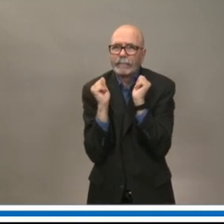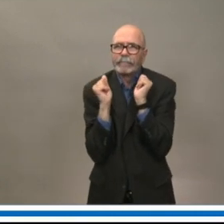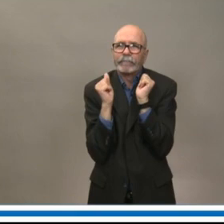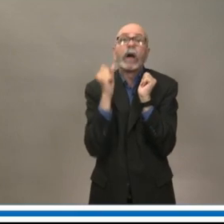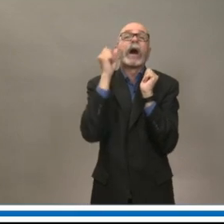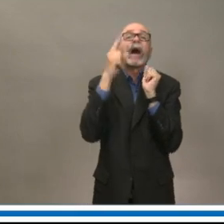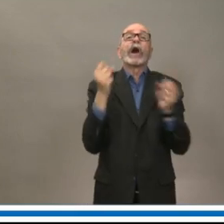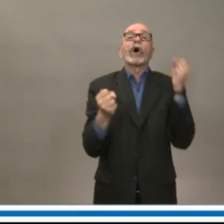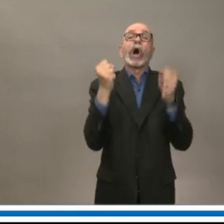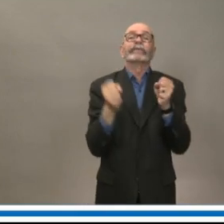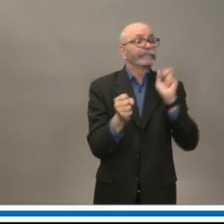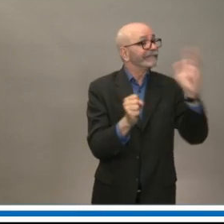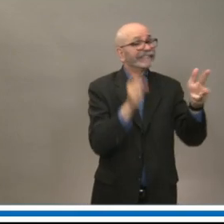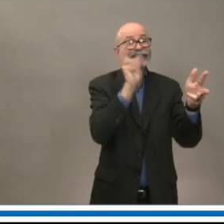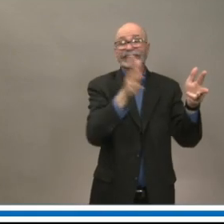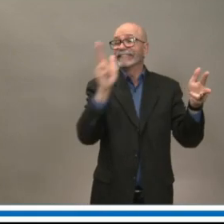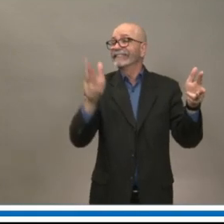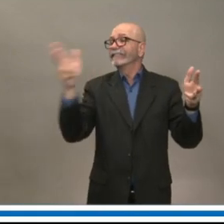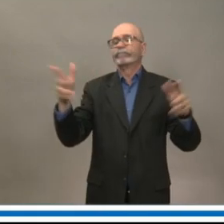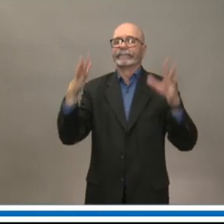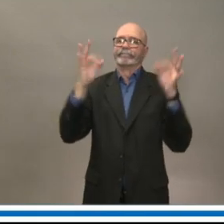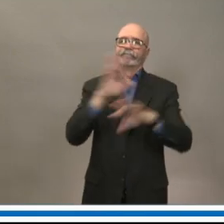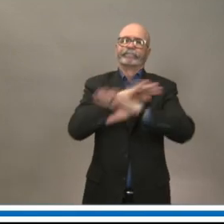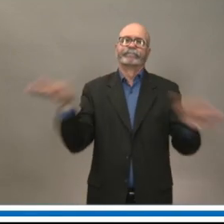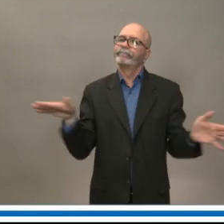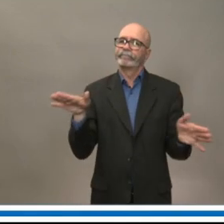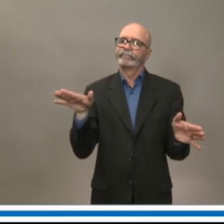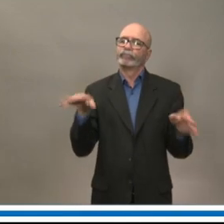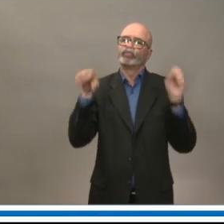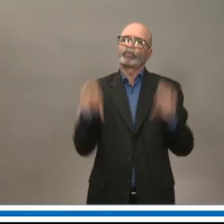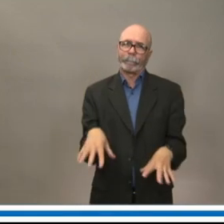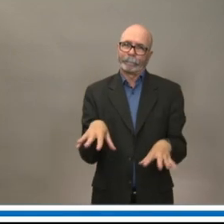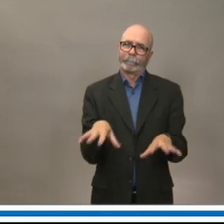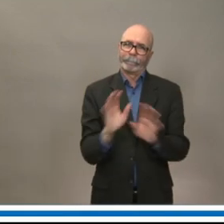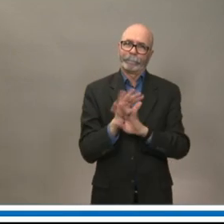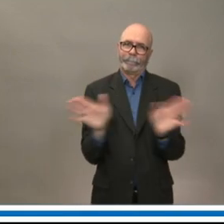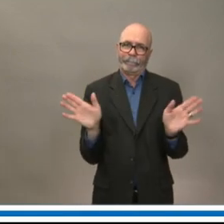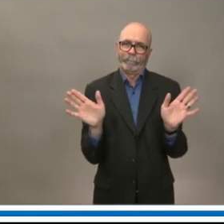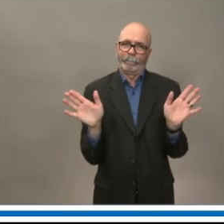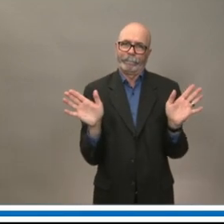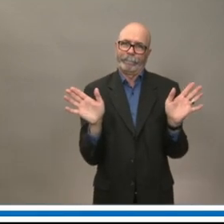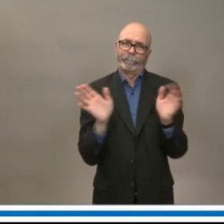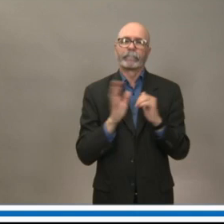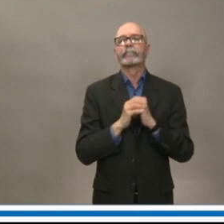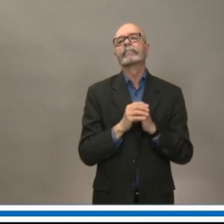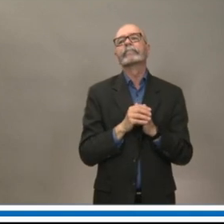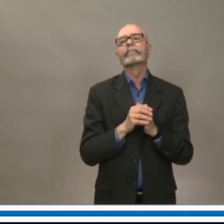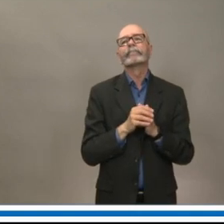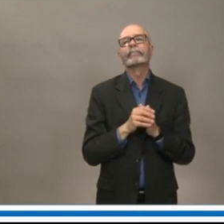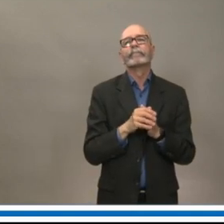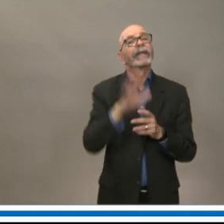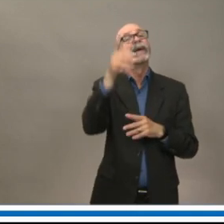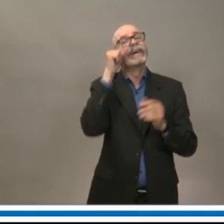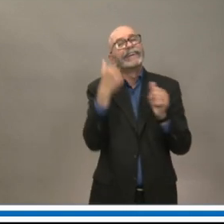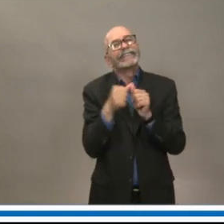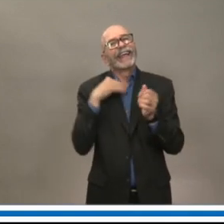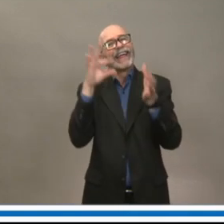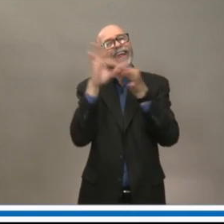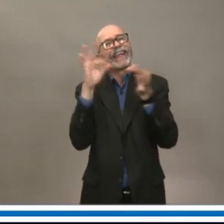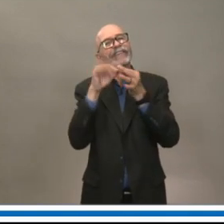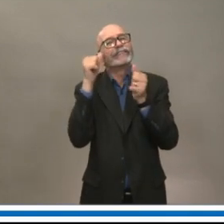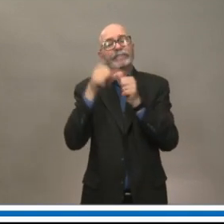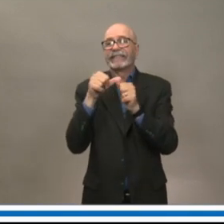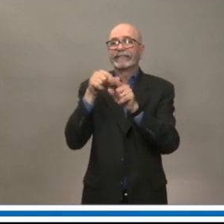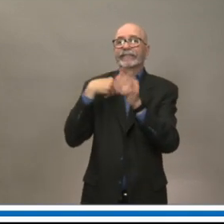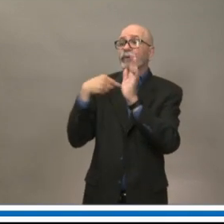The message we had yesterday that from the modeling, that is, we are at a critical point, or we remain at a critical point as